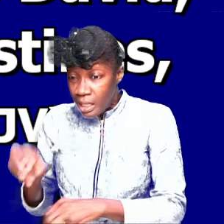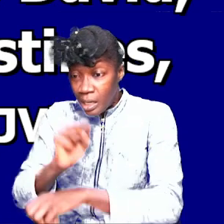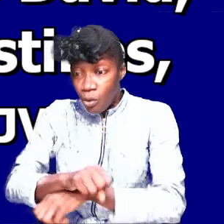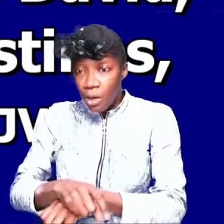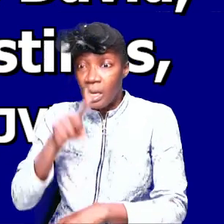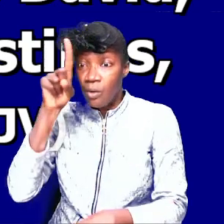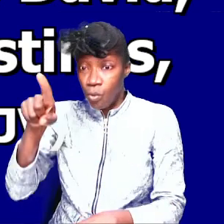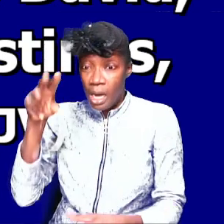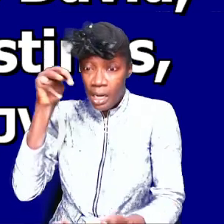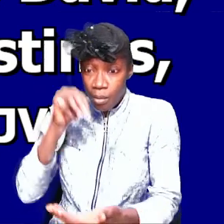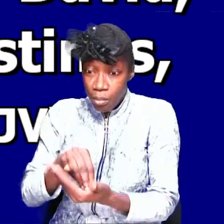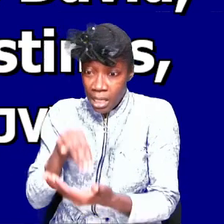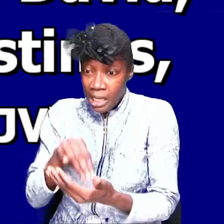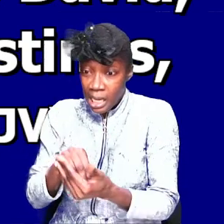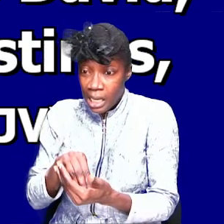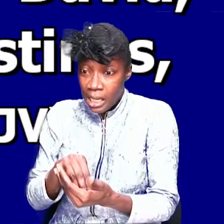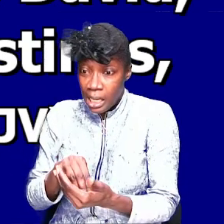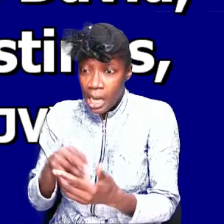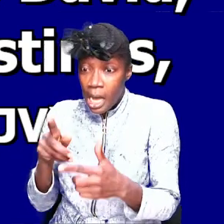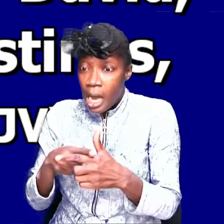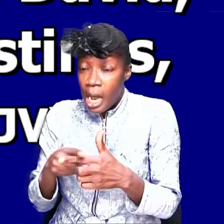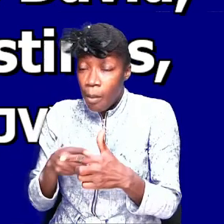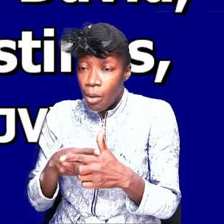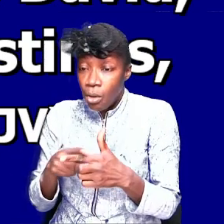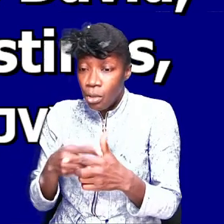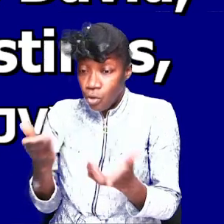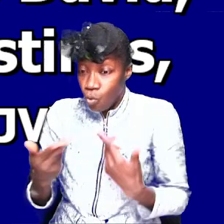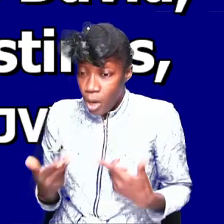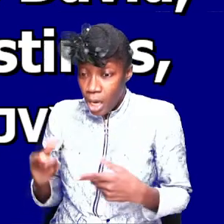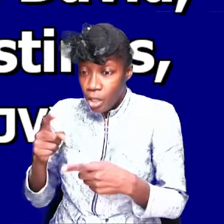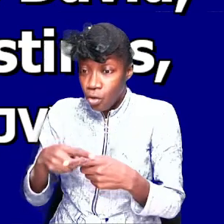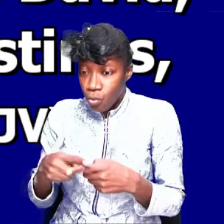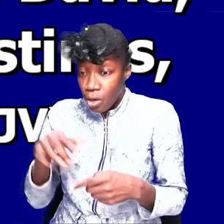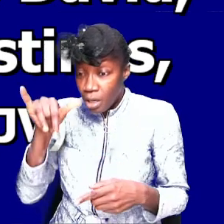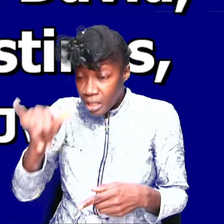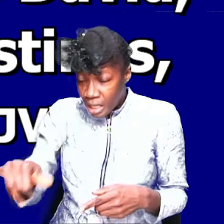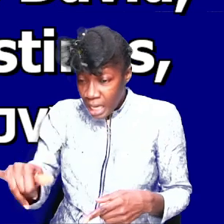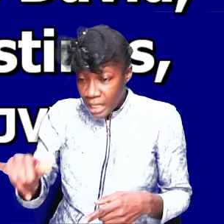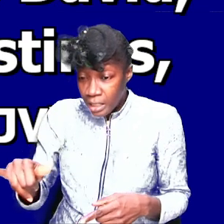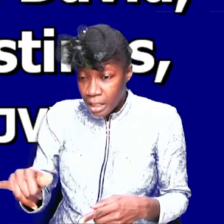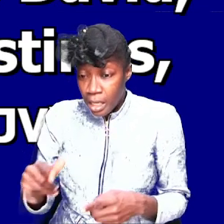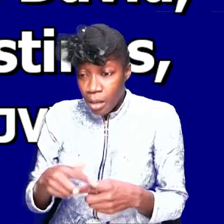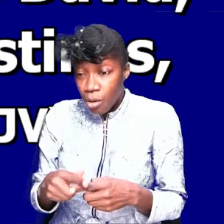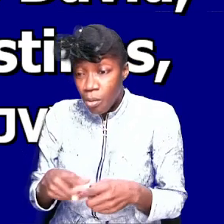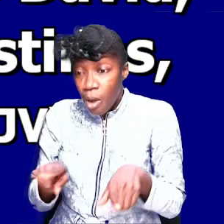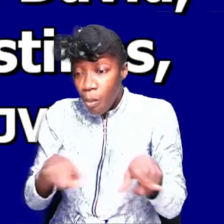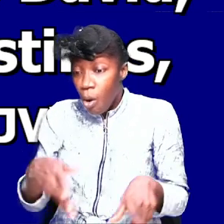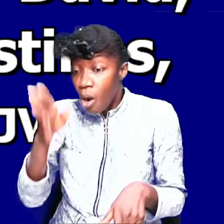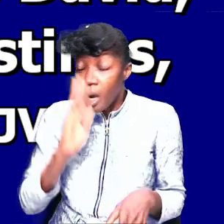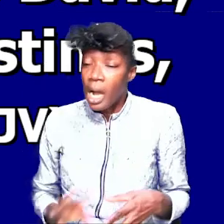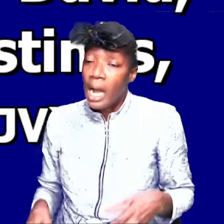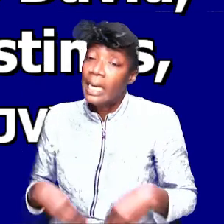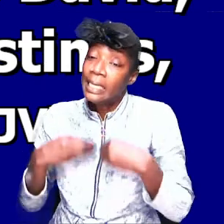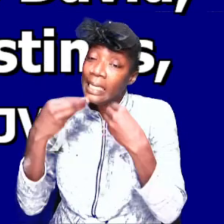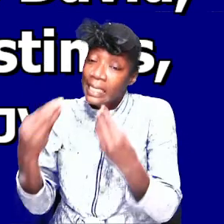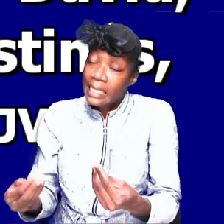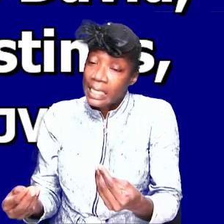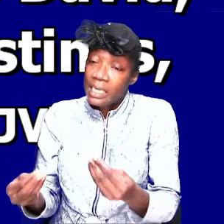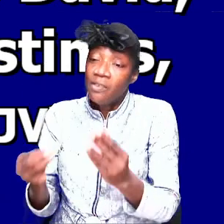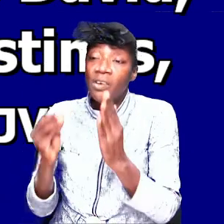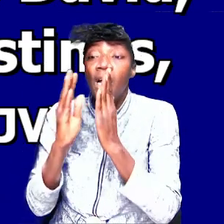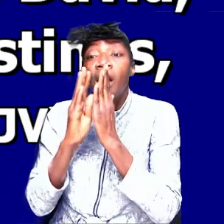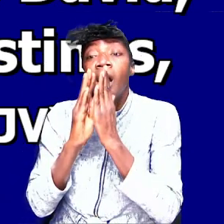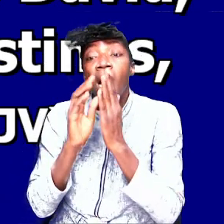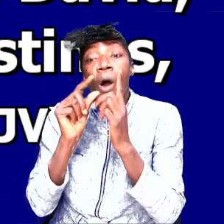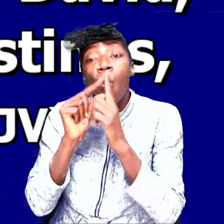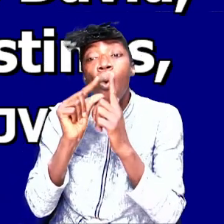No, I would like to work something like that per month, you know, but guess what happened? God give me a word. Years ago, me inquire of the